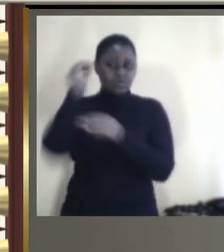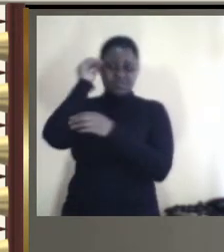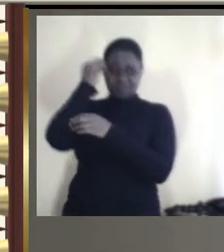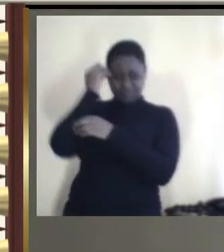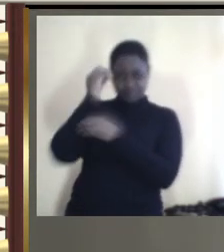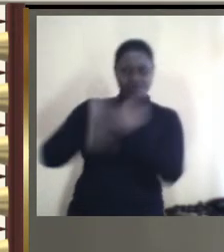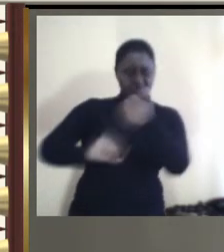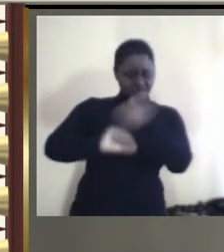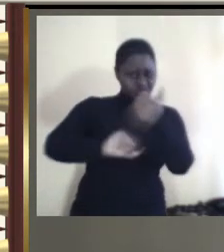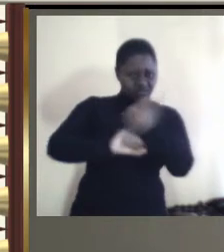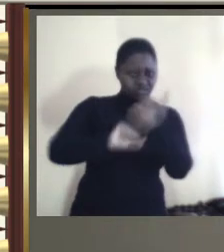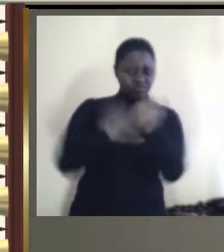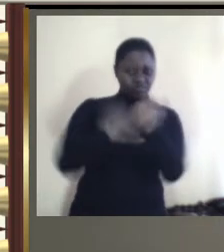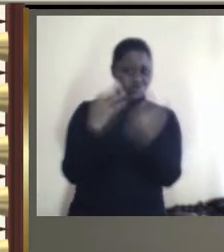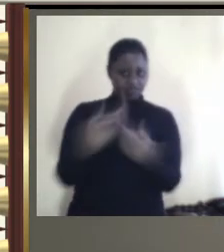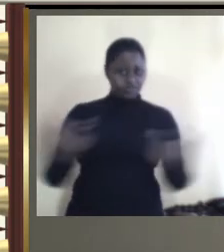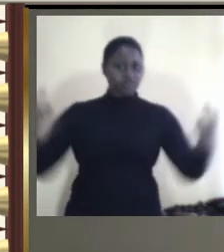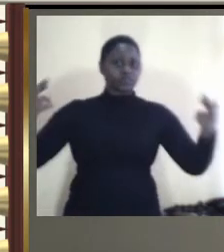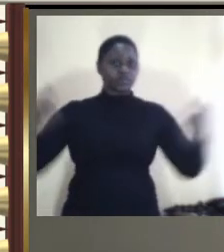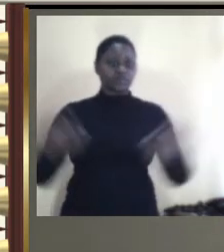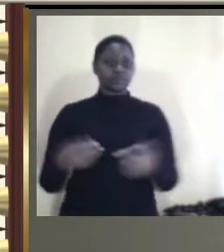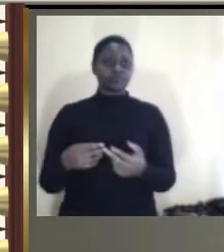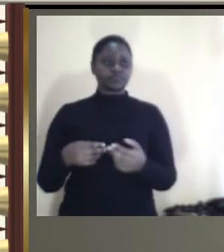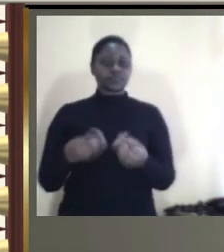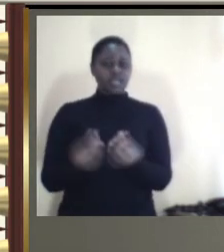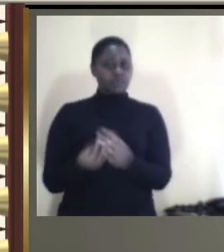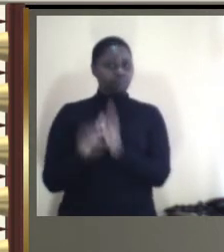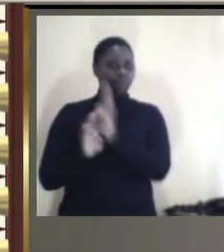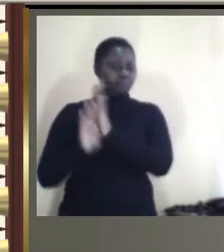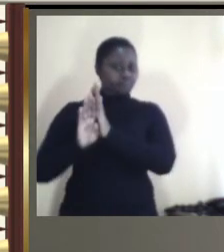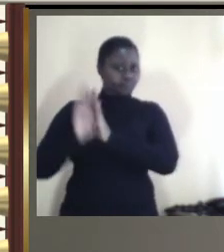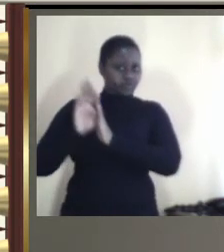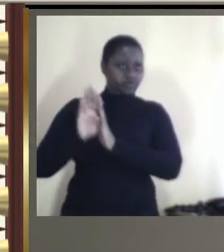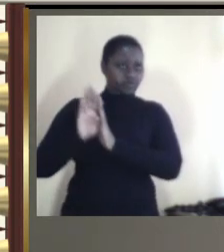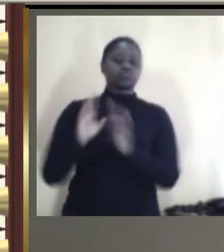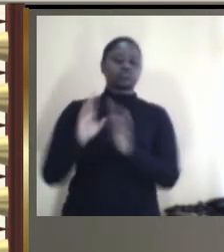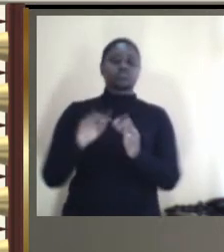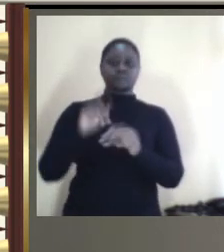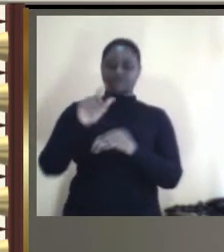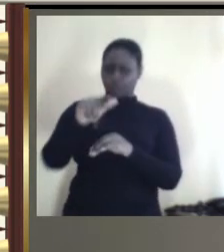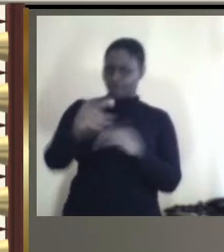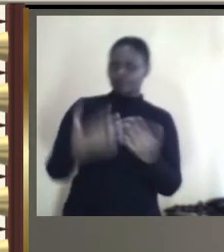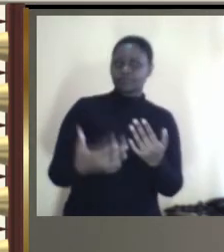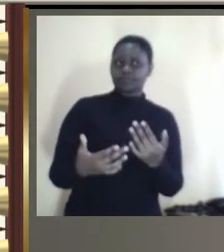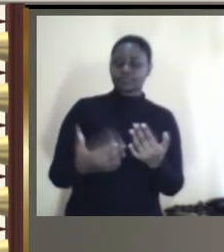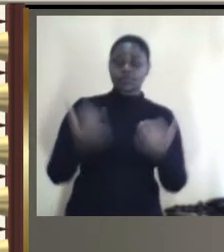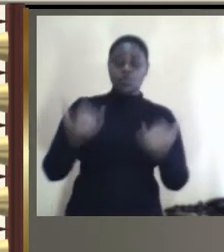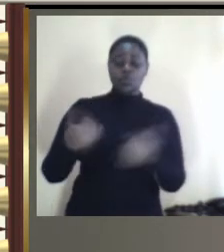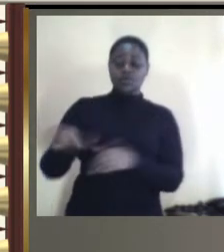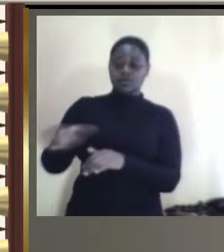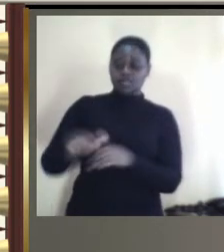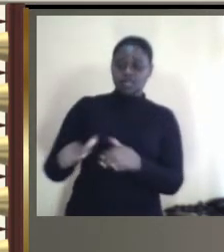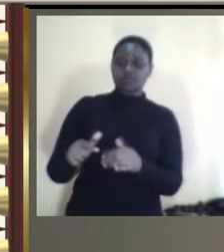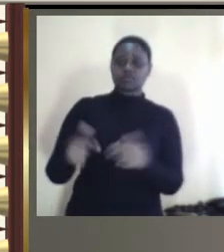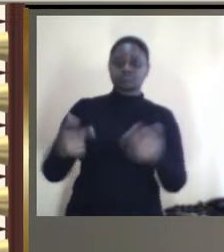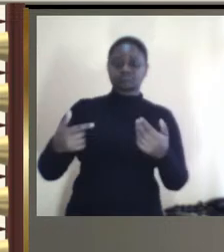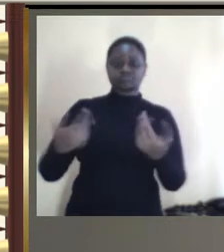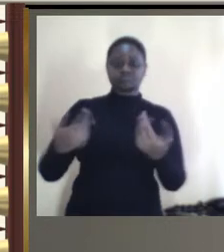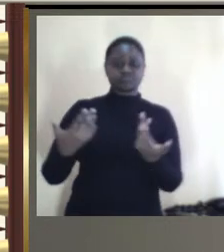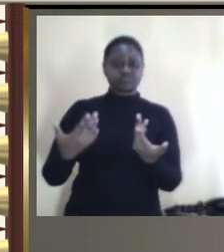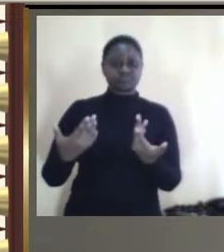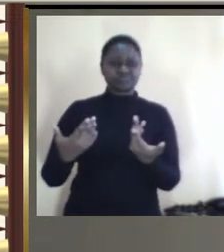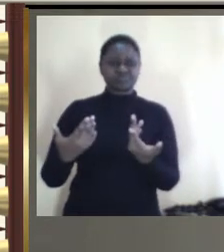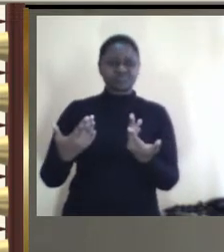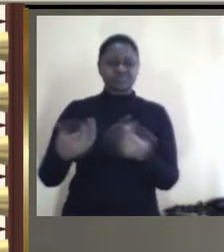supported with resources in order to revive and grow our everlasting wealth. with land at our disposal, or rather